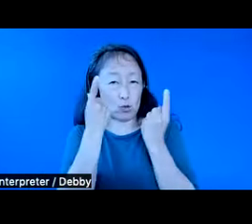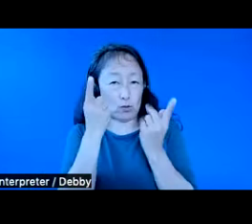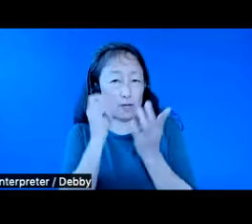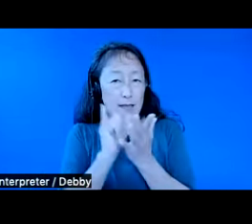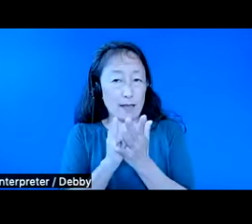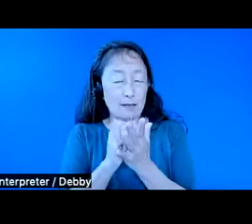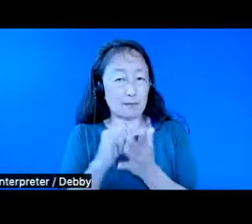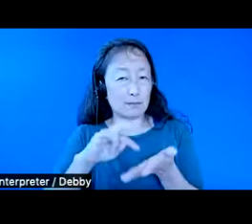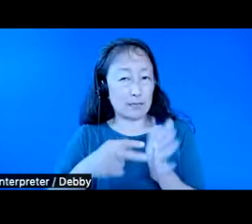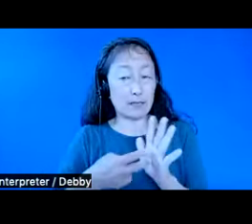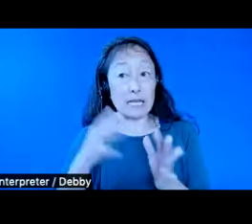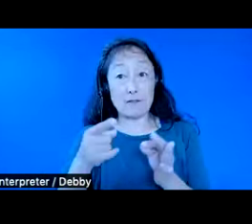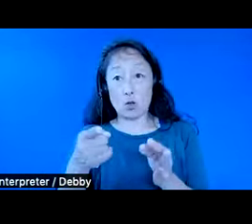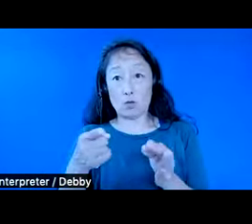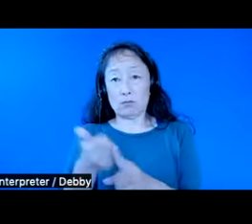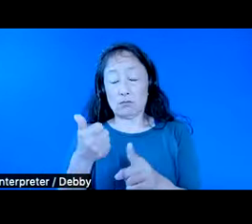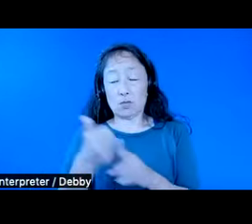your culture and had to relearn.